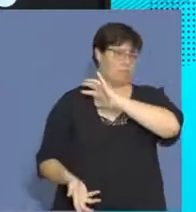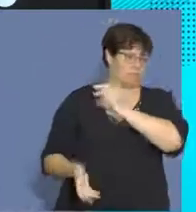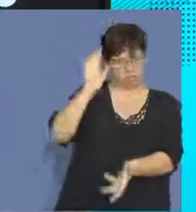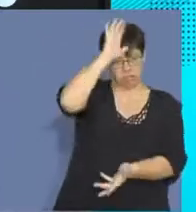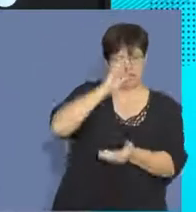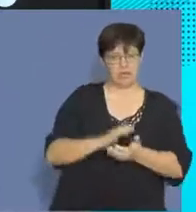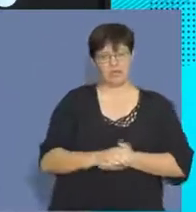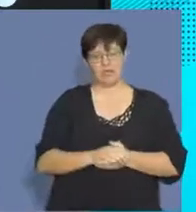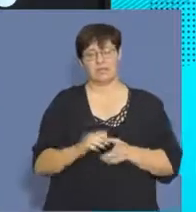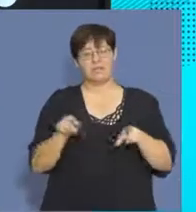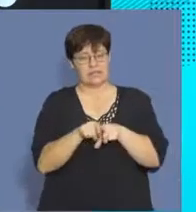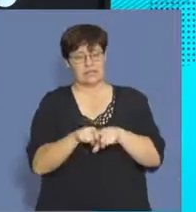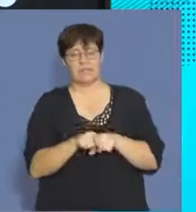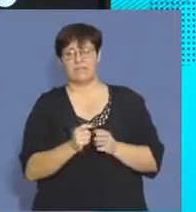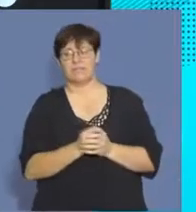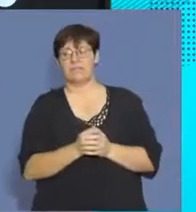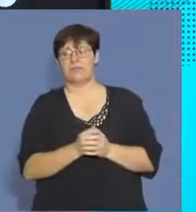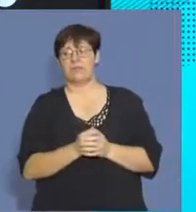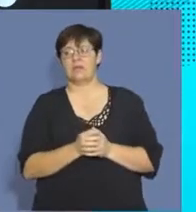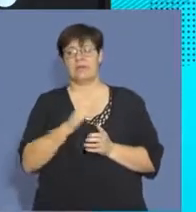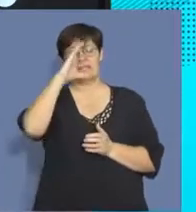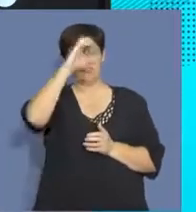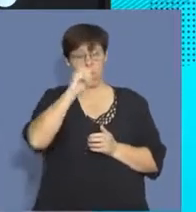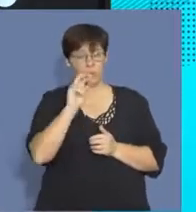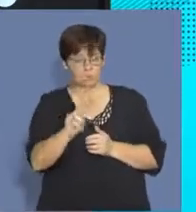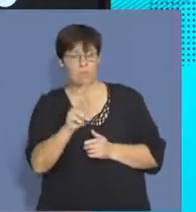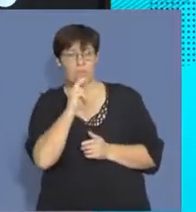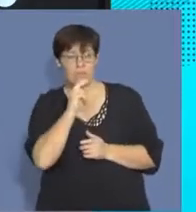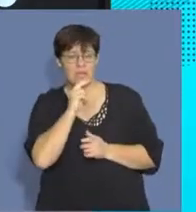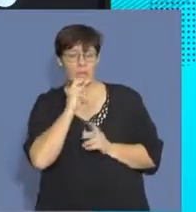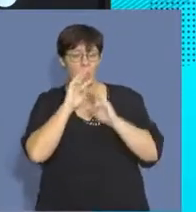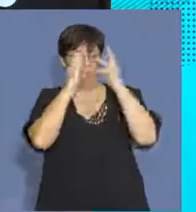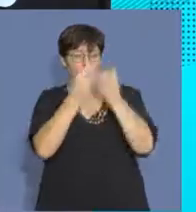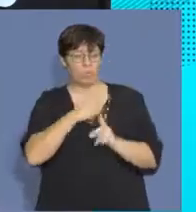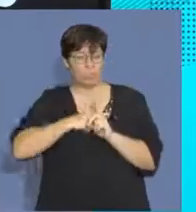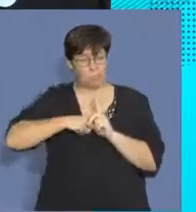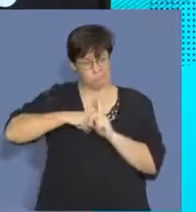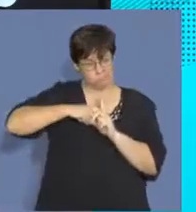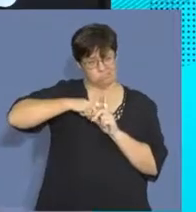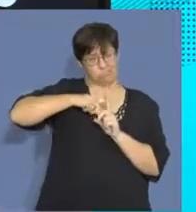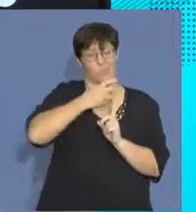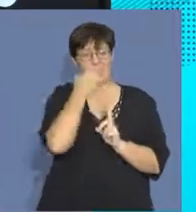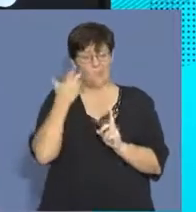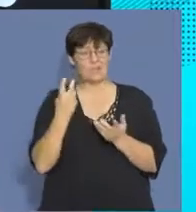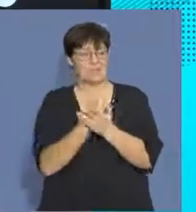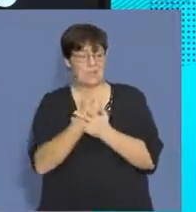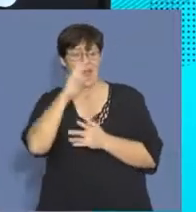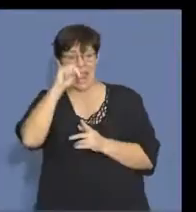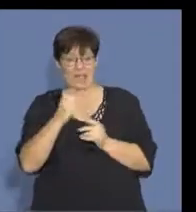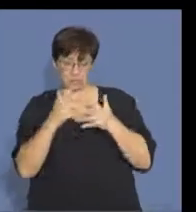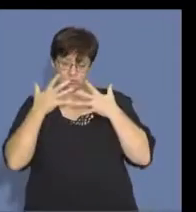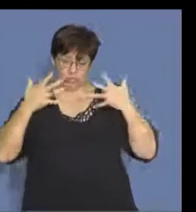carbon dioxide, which has led to global warming. Another is nitrogen. Let's see how nitrogen in excess can affect the